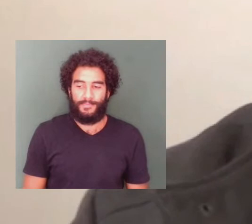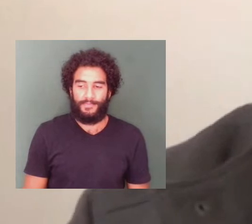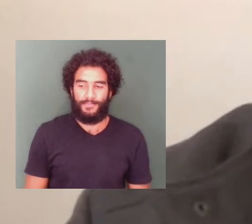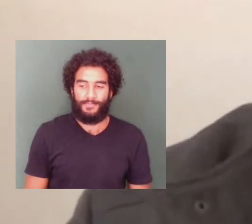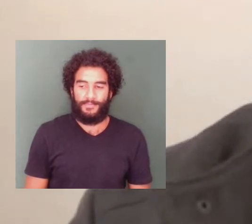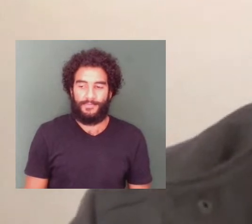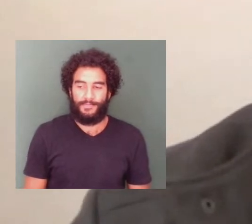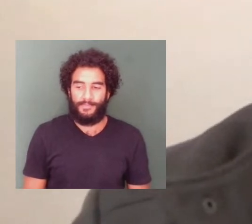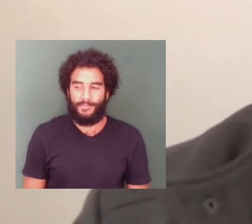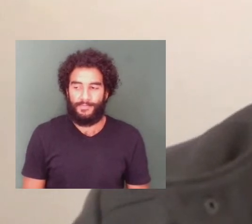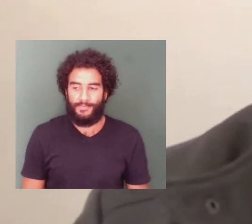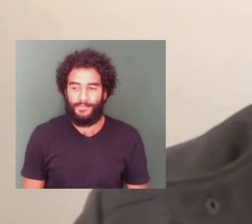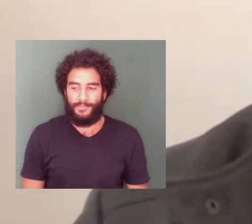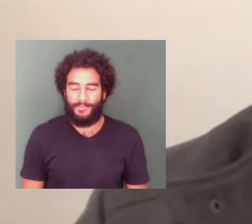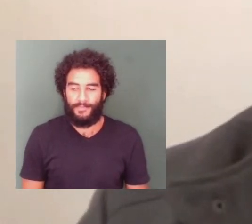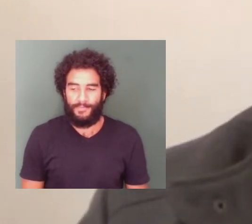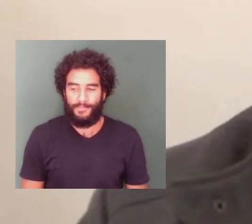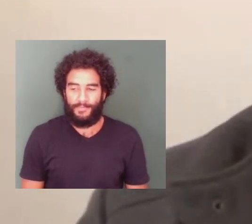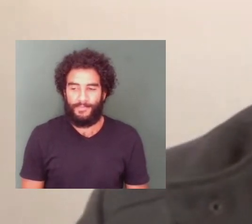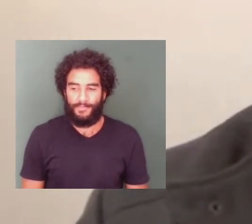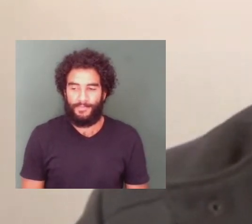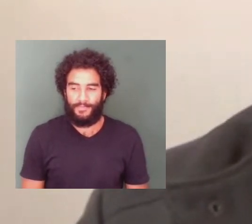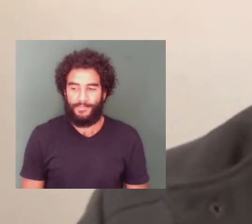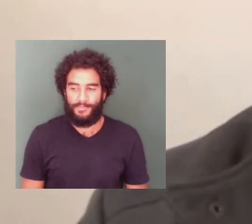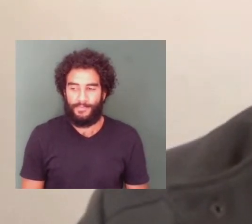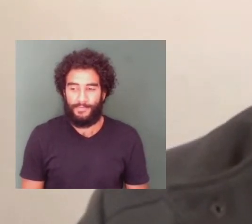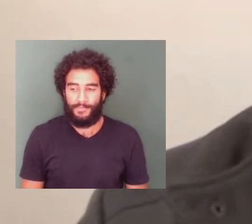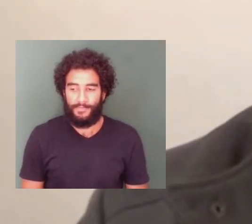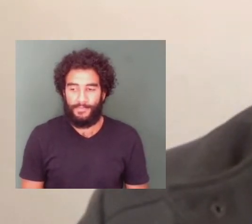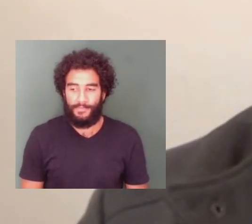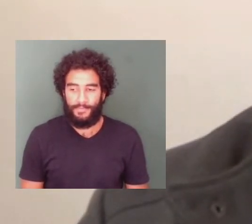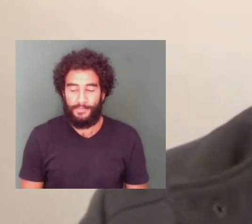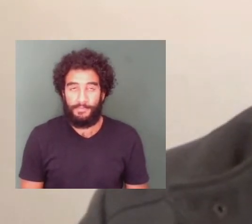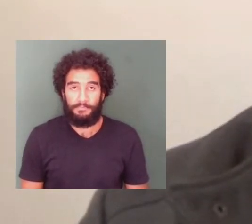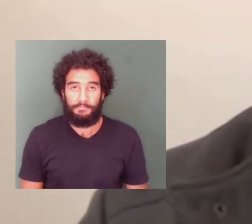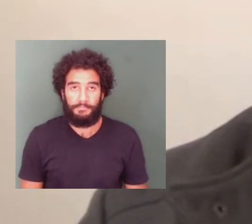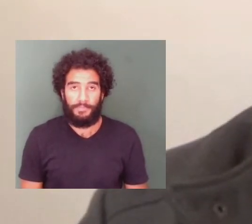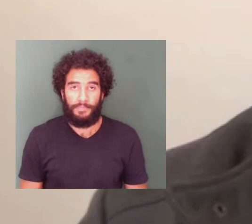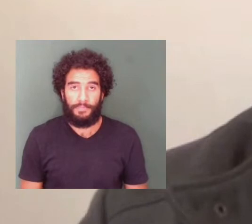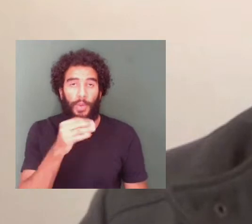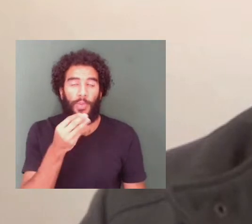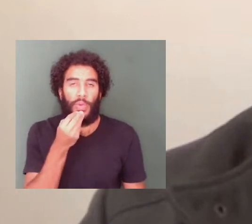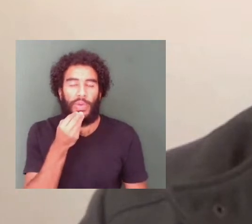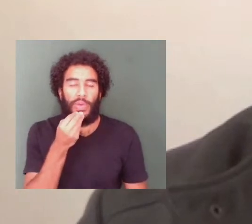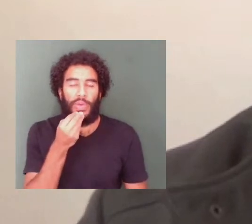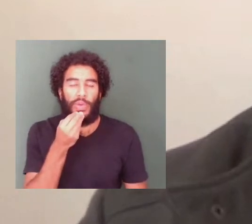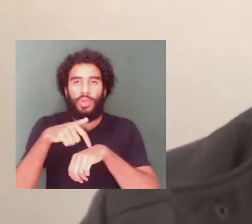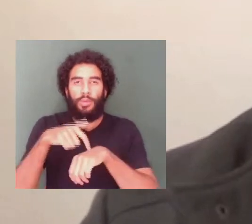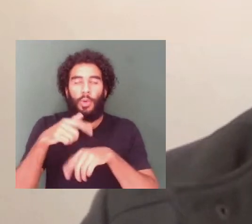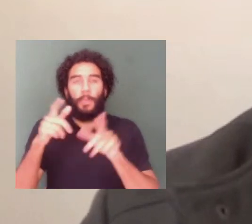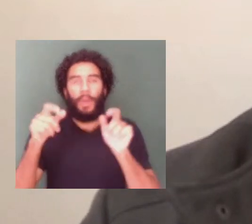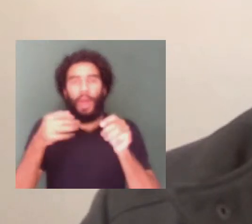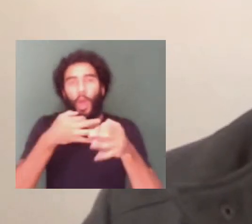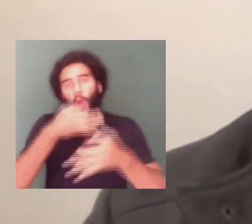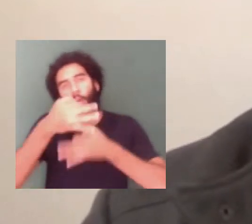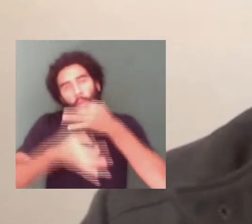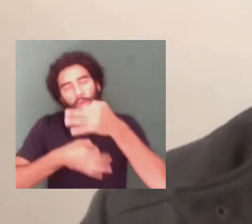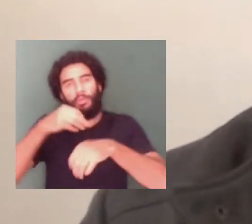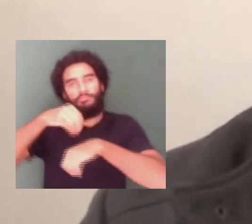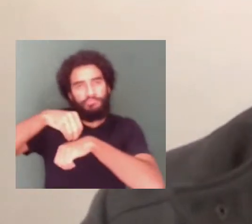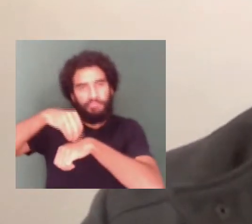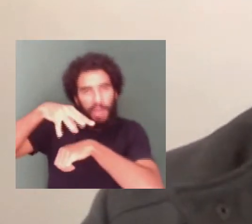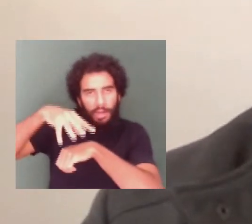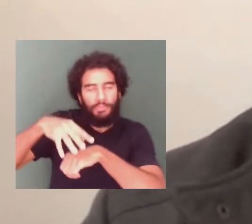¿Se podría utilizar el tiempo para comentarios? Sí. Perhaps we can open for comments. Yes, if you'd like